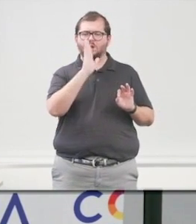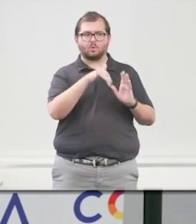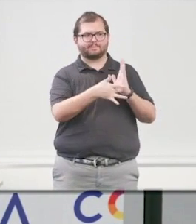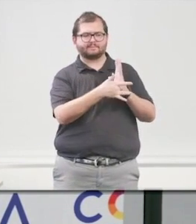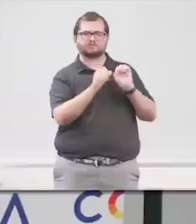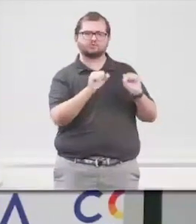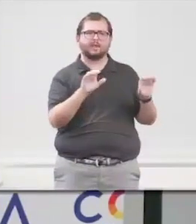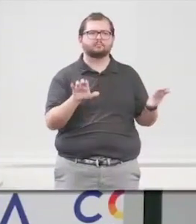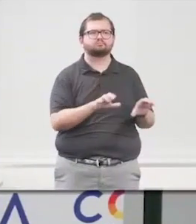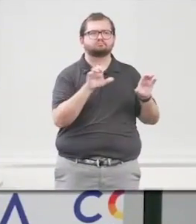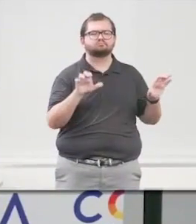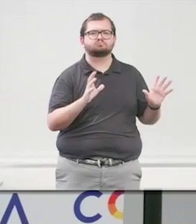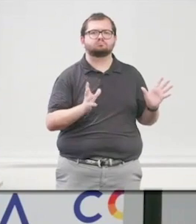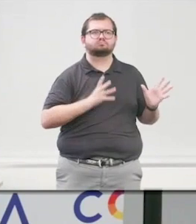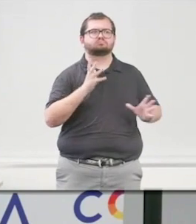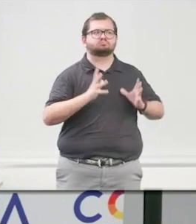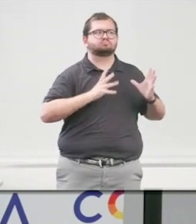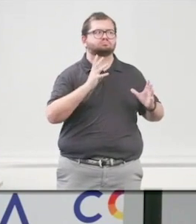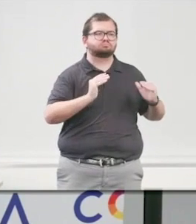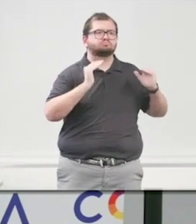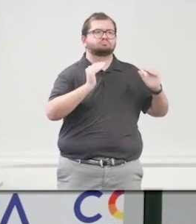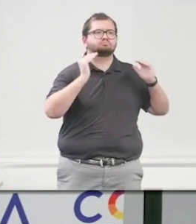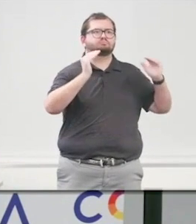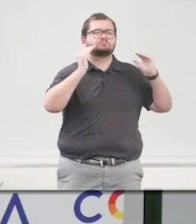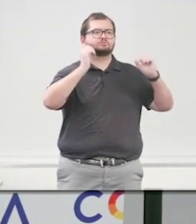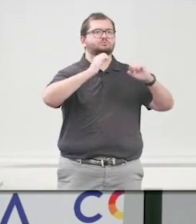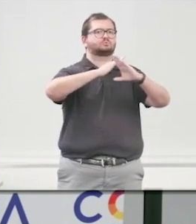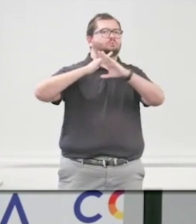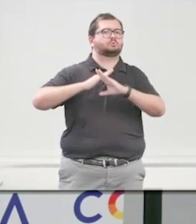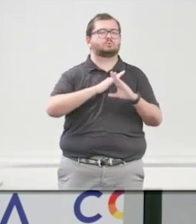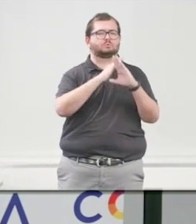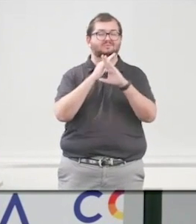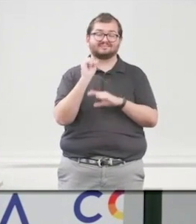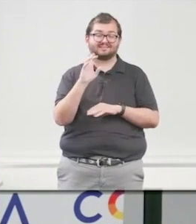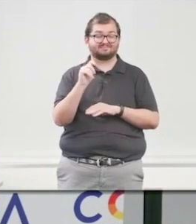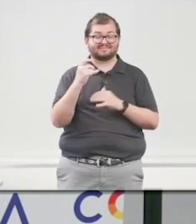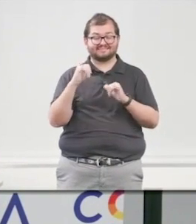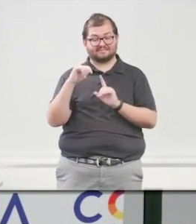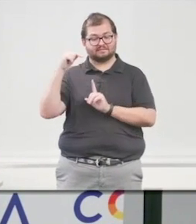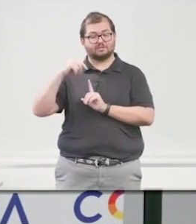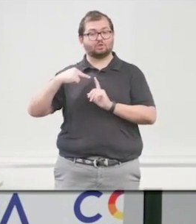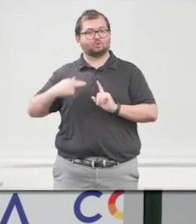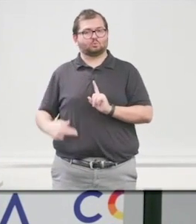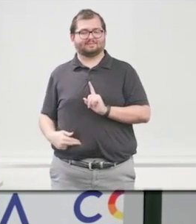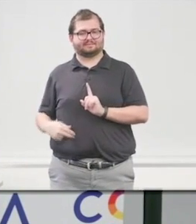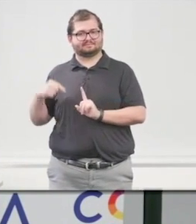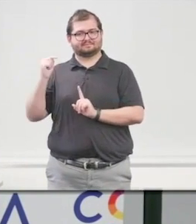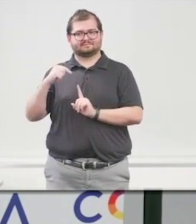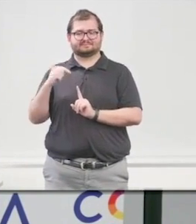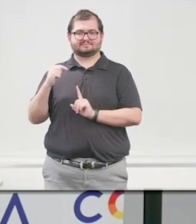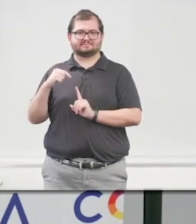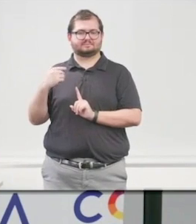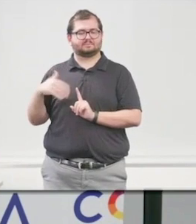help circumvent those attacks, technology related, but the human piece of it still continues to